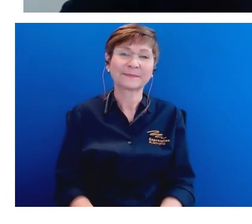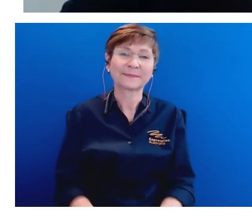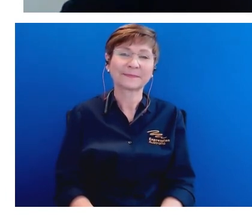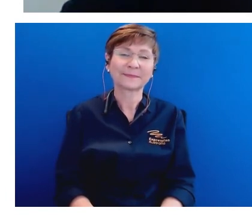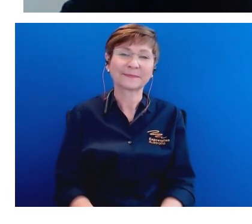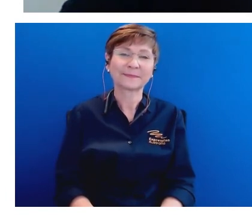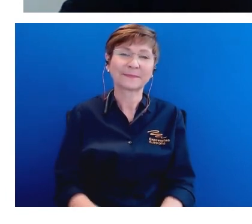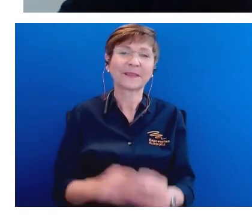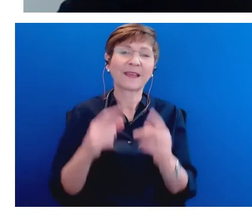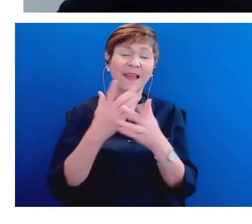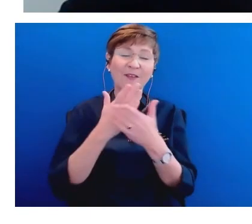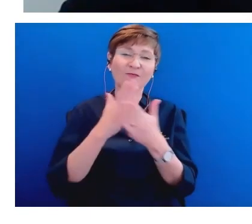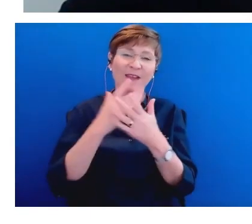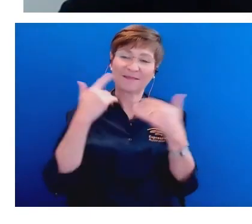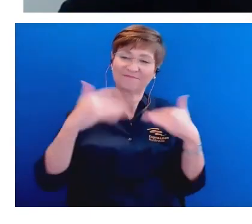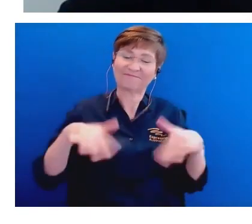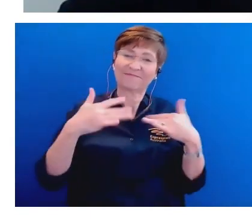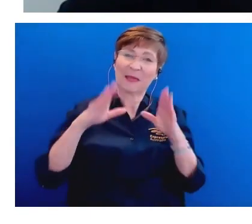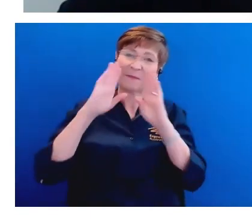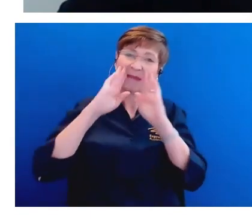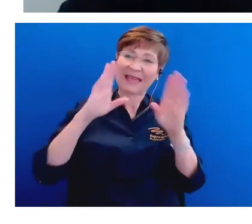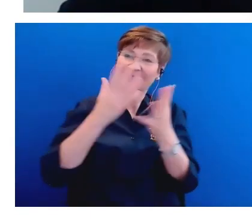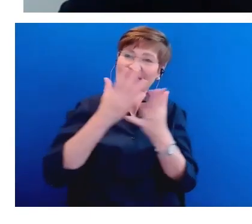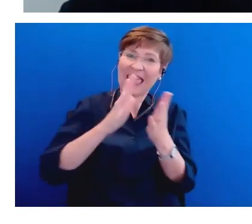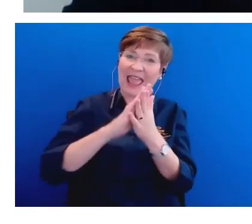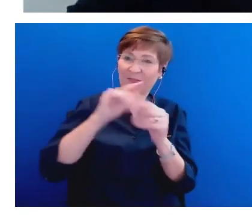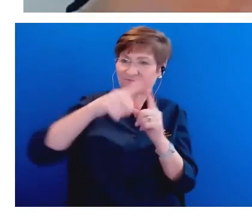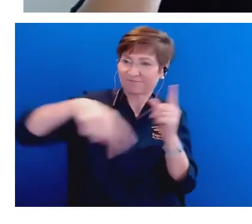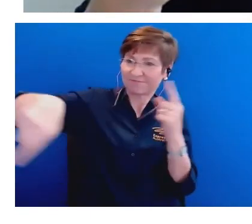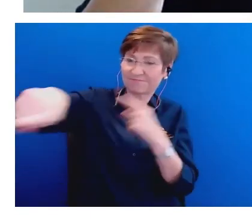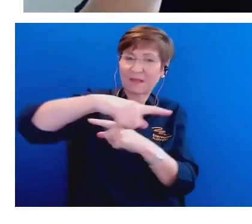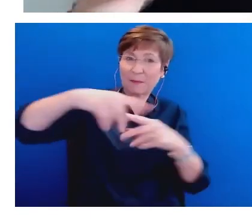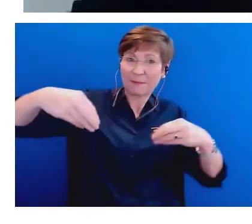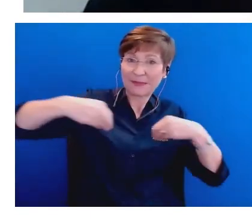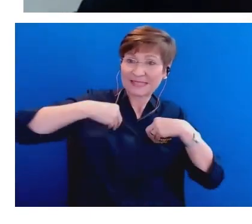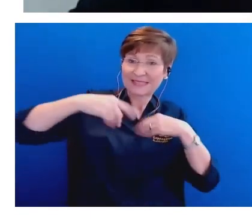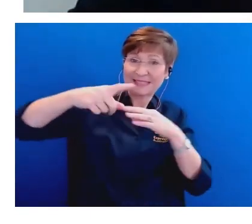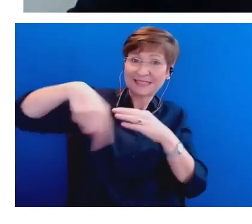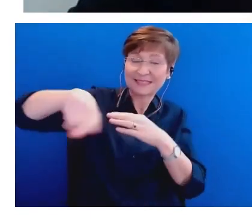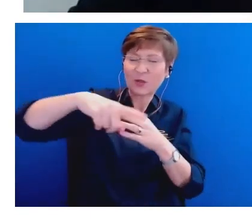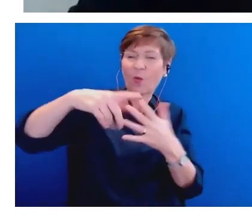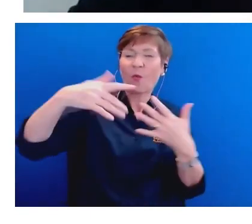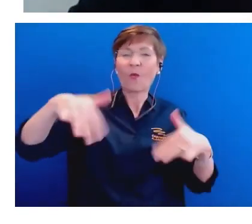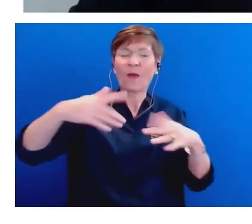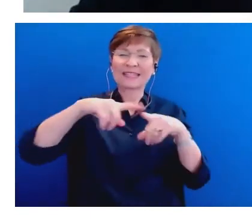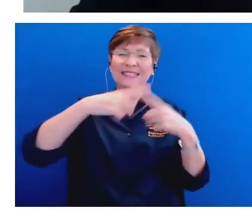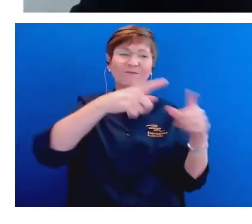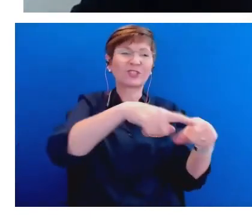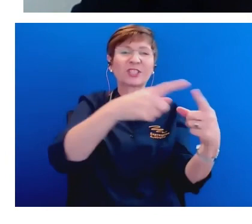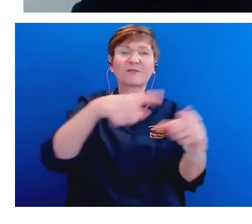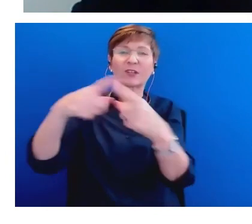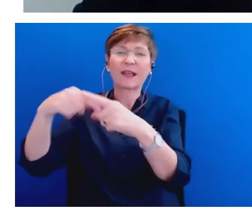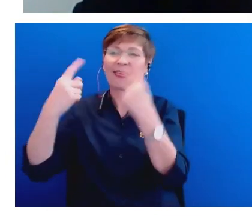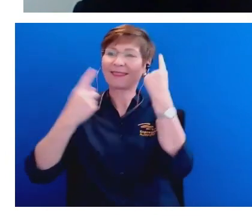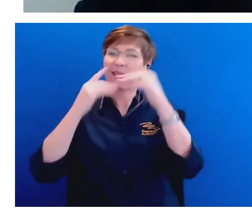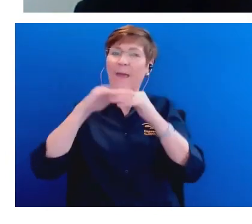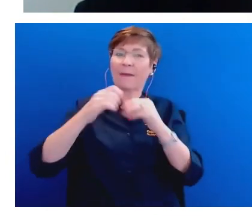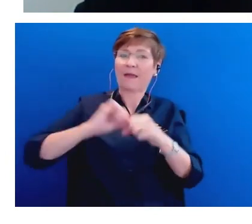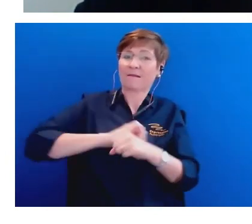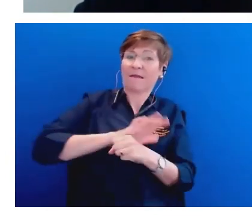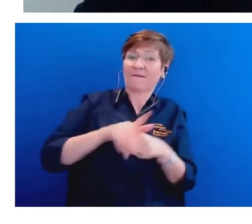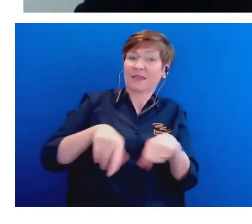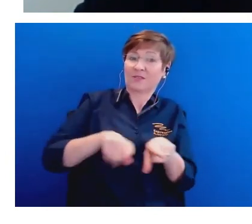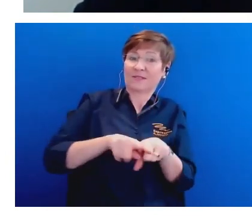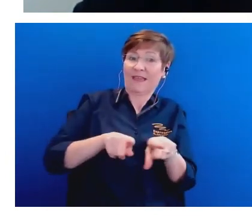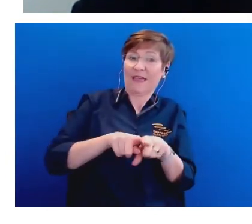with the detail. And I can imagine the increase of engagement with different retailers now in COVID-19 time when people need